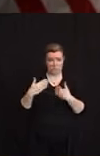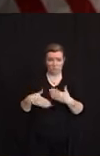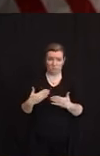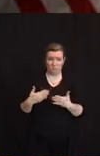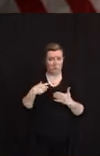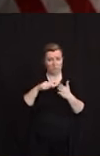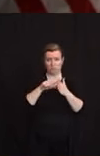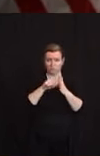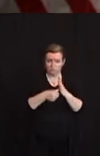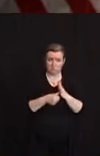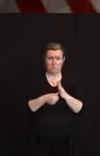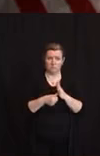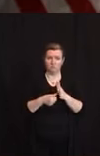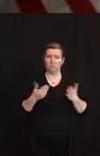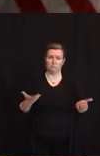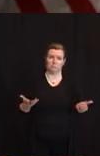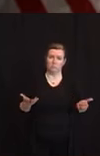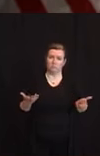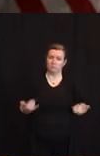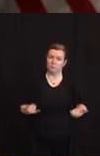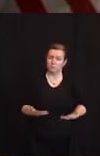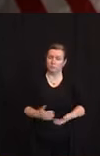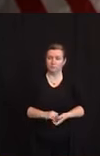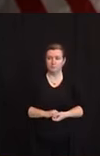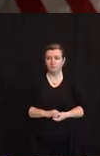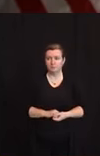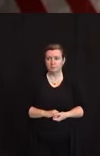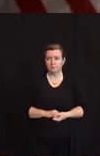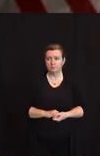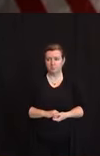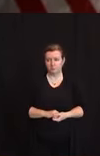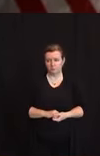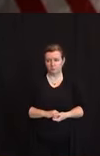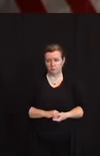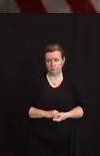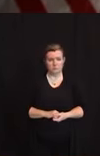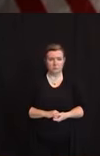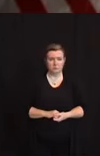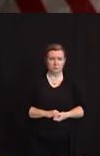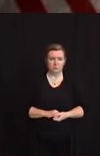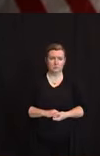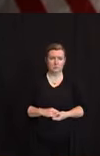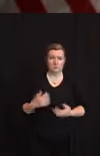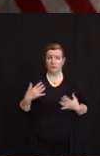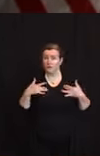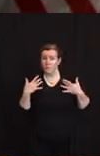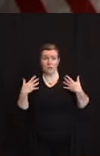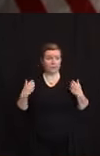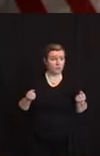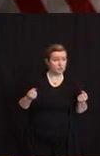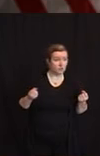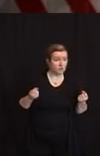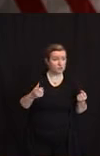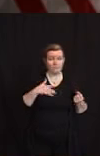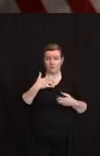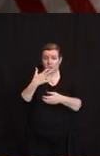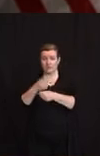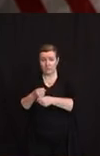we're going to need so that not only we feel confident, you all feel confident. You know what? It's okay to go back out again. Please. Thank you,